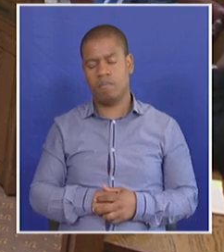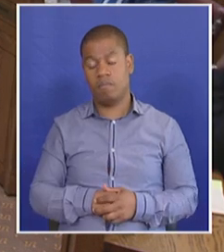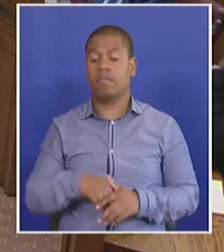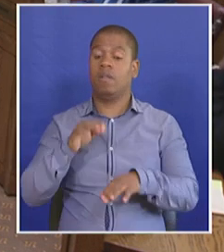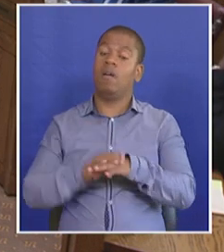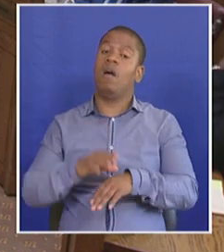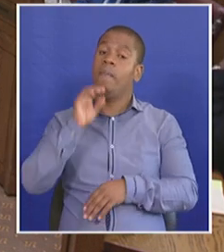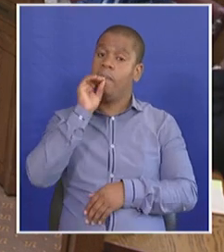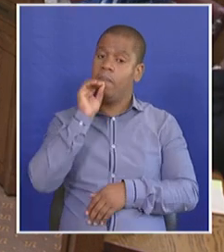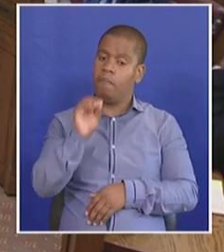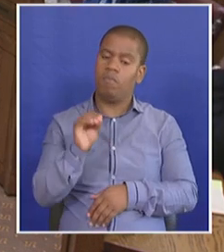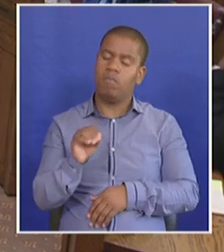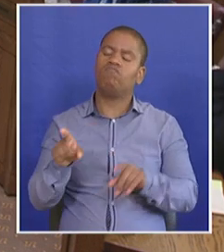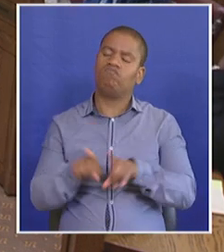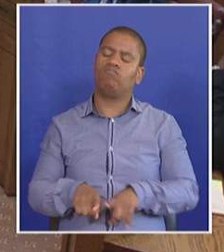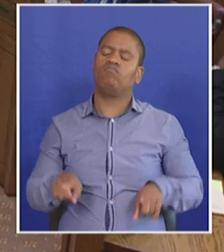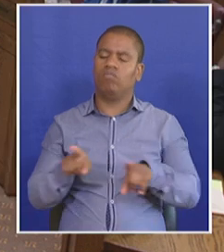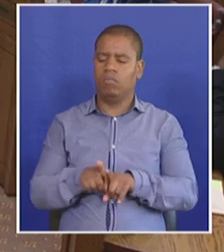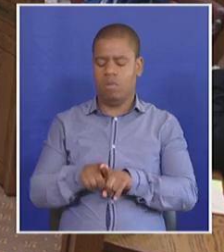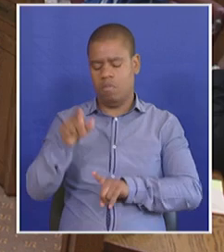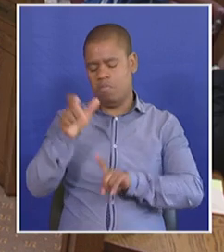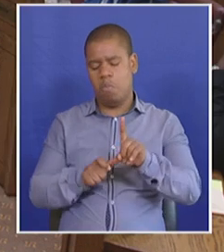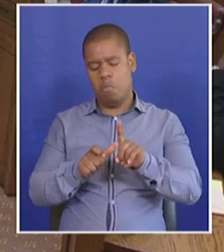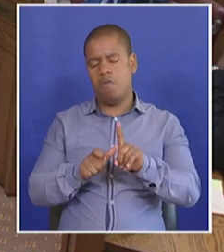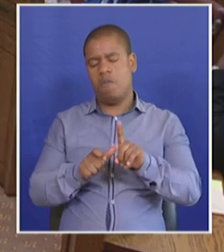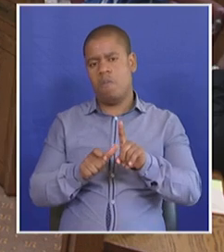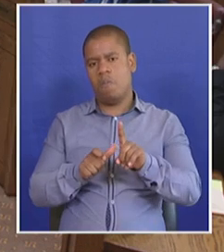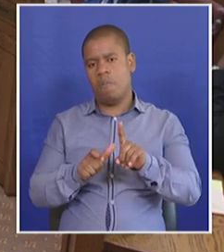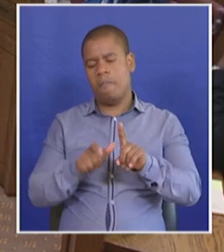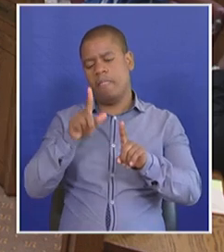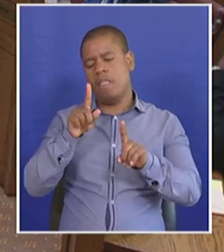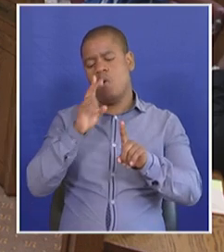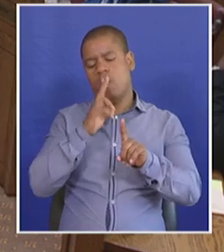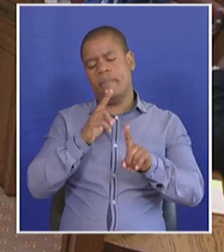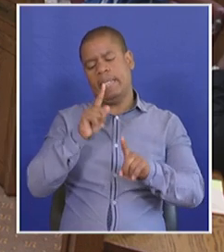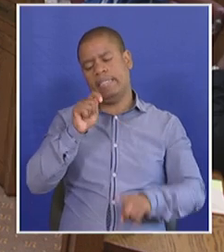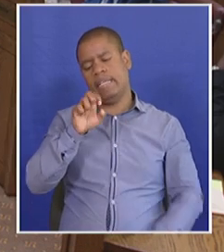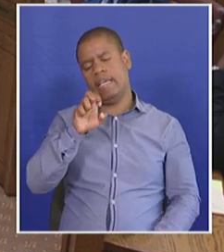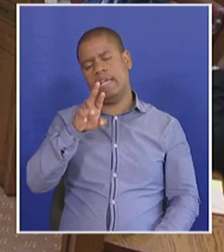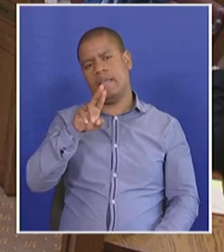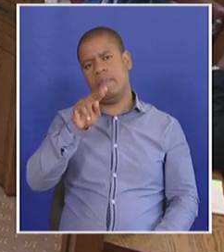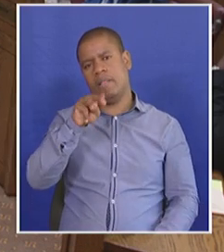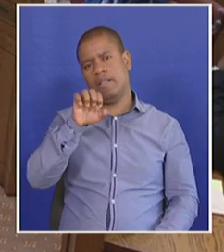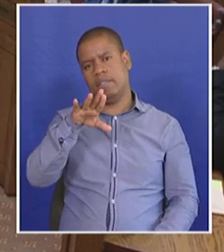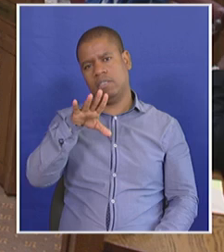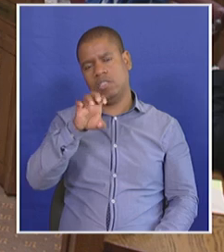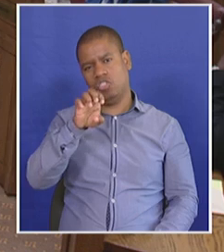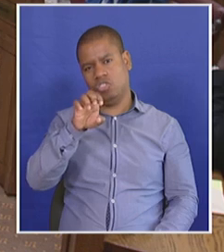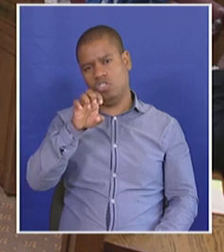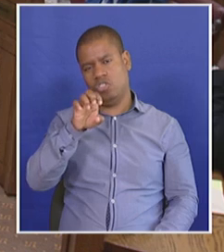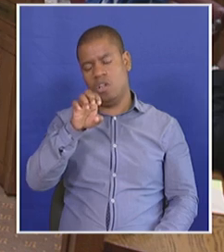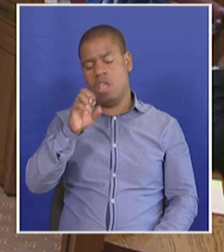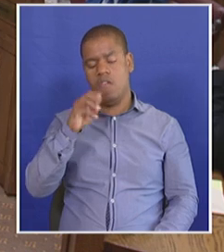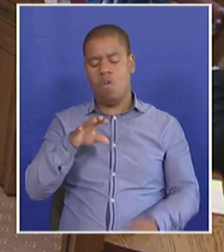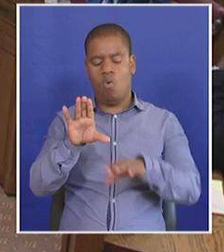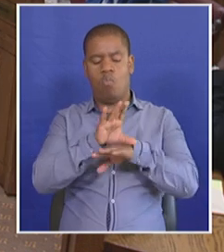similar to Honourable Terblanche's question on the system on capturing crime. Minister, I would like to